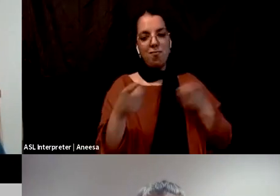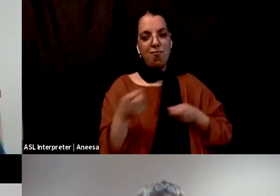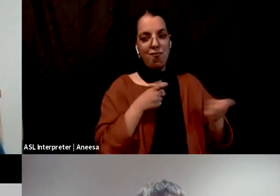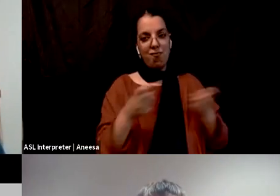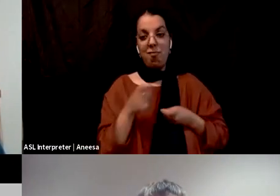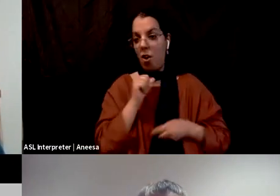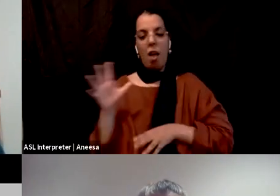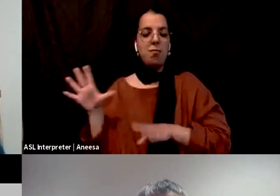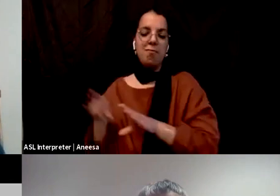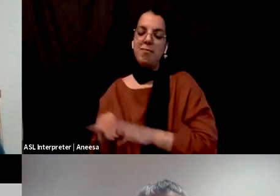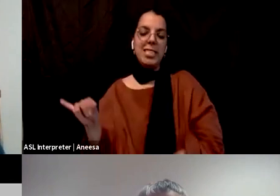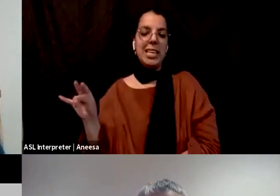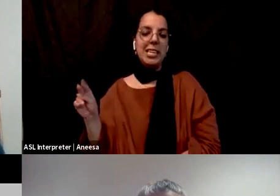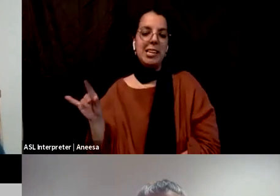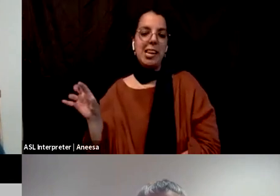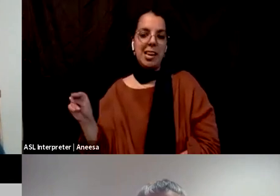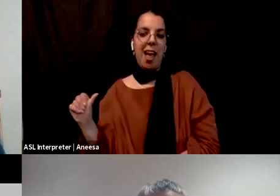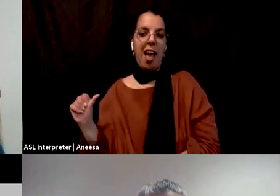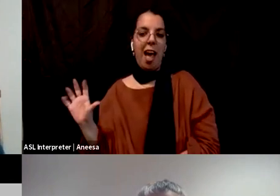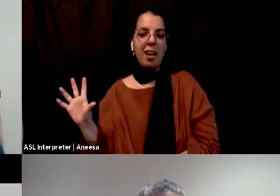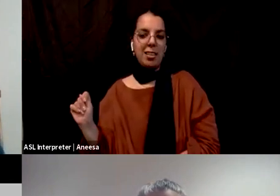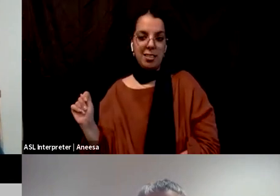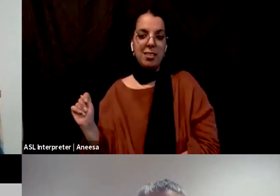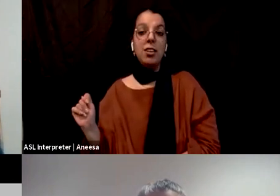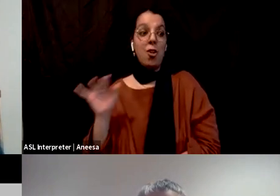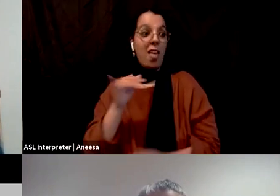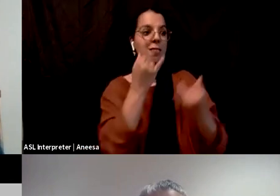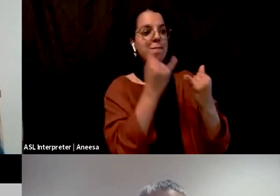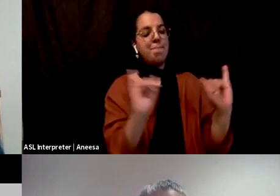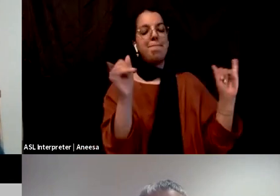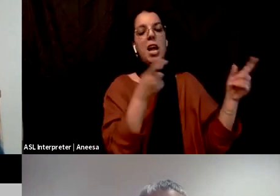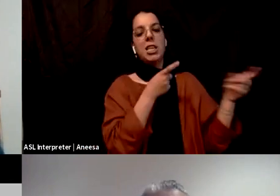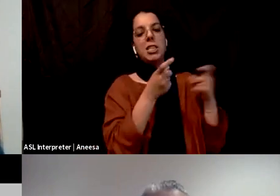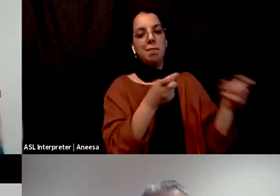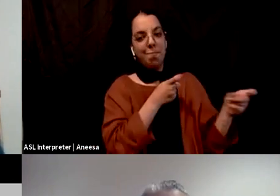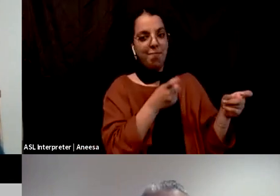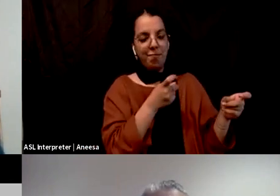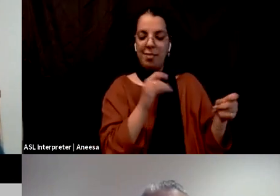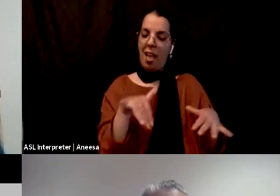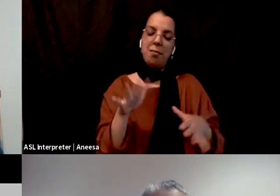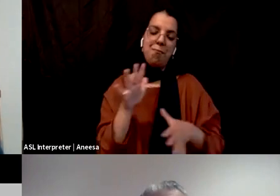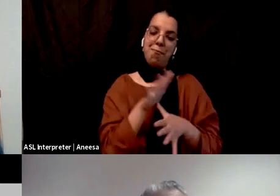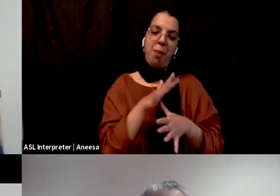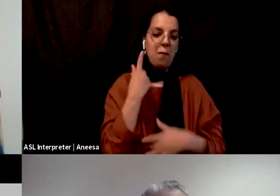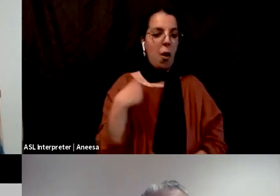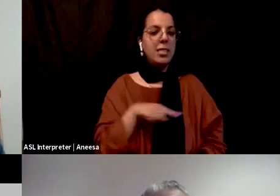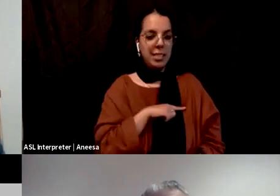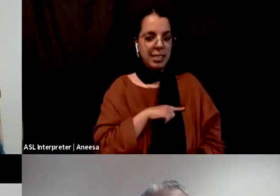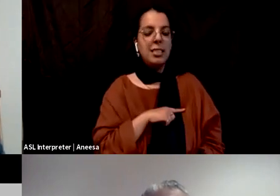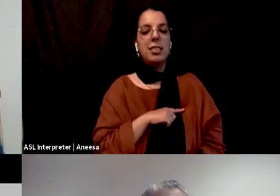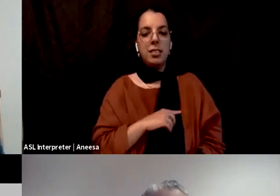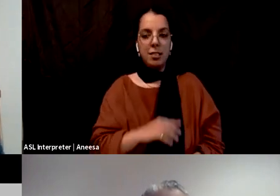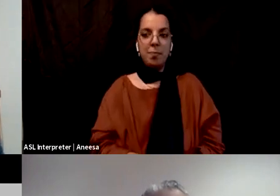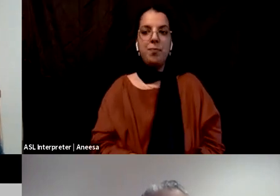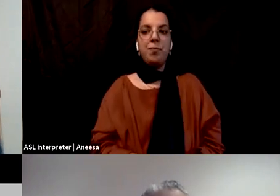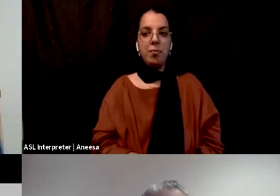Act. But self-governance will always be top of mind. And I guess, you know, recognizing that the federal government